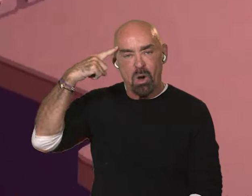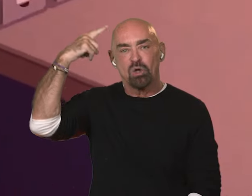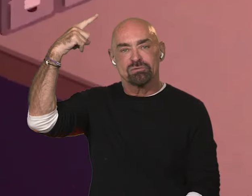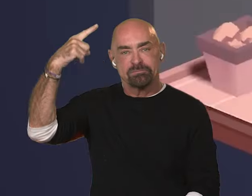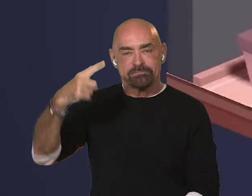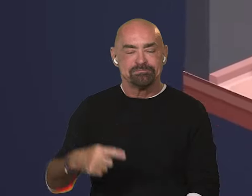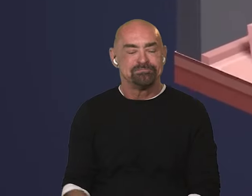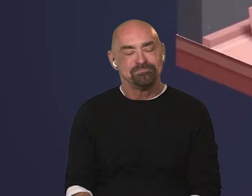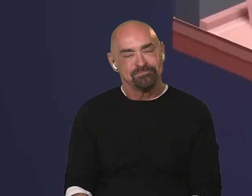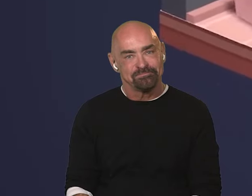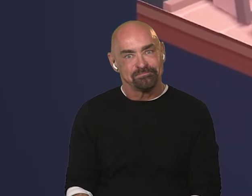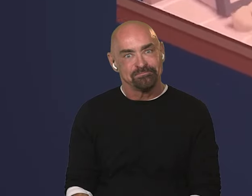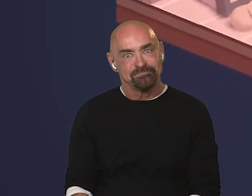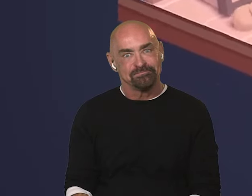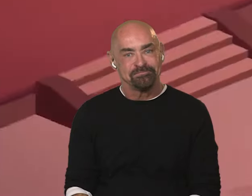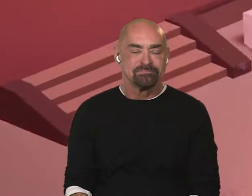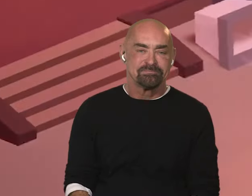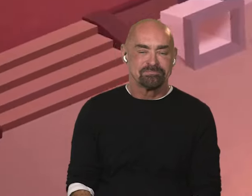button.